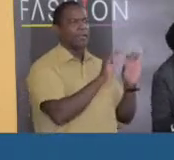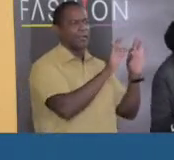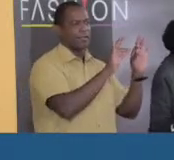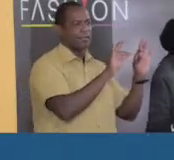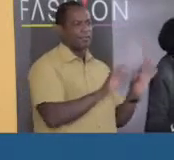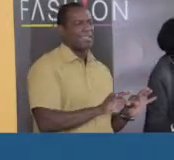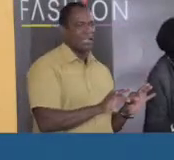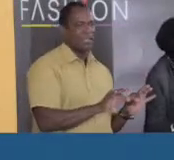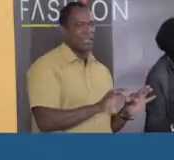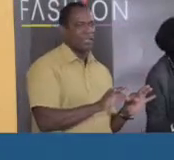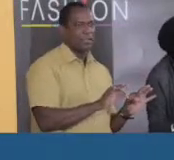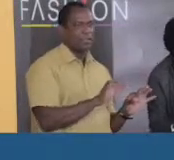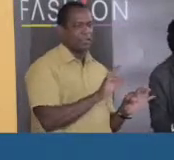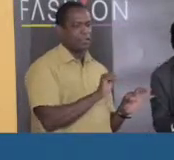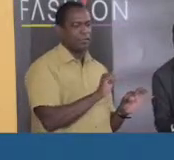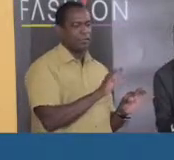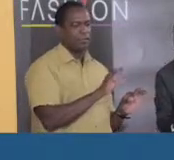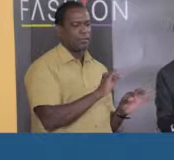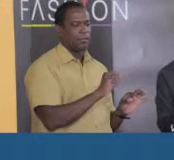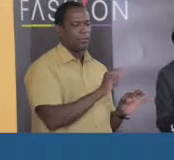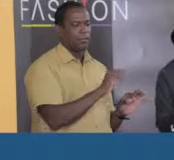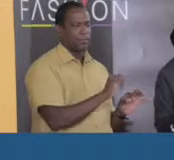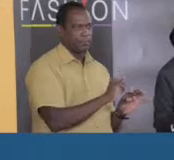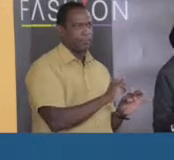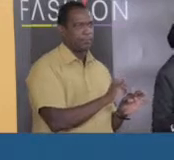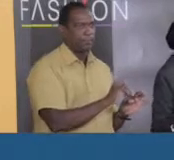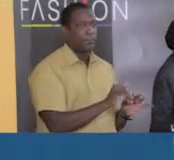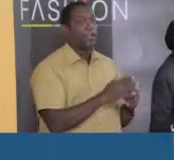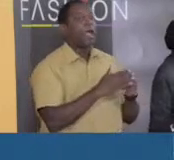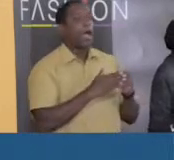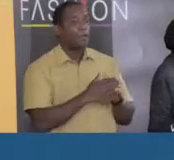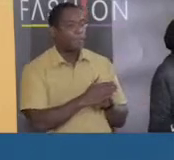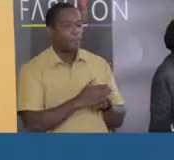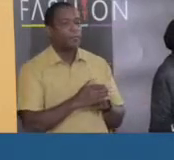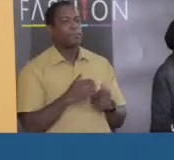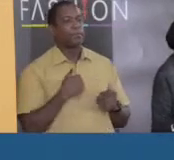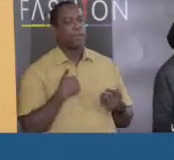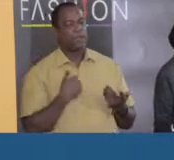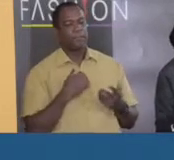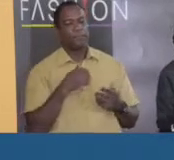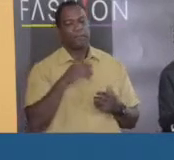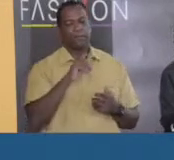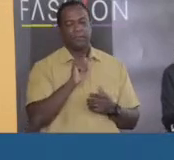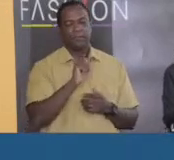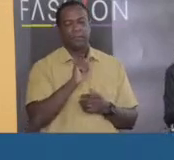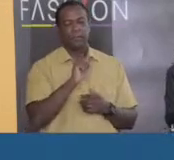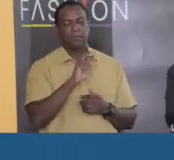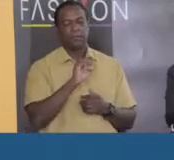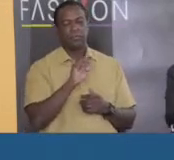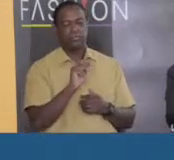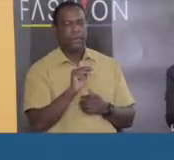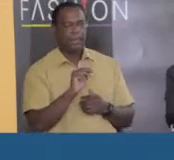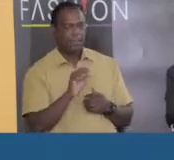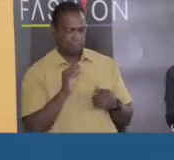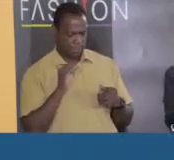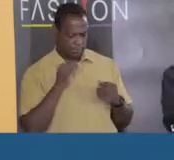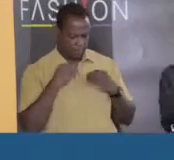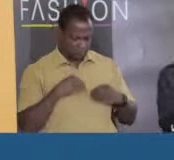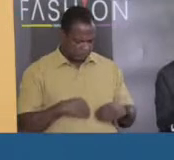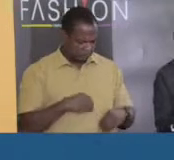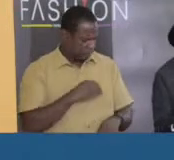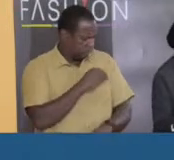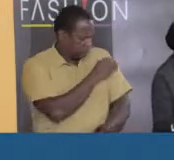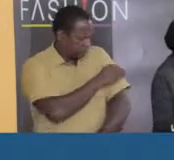post-production processes, which is, of course, your trimmings, your pressing, checking, folding, packing, and of